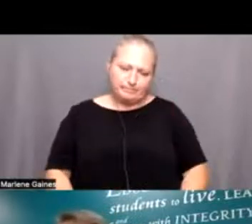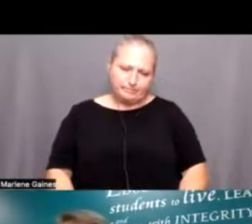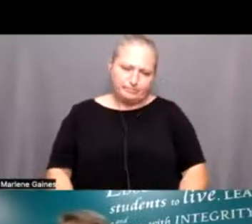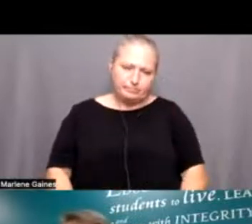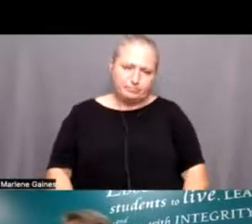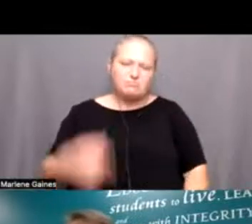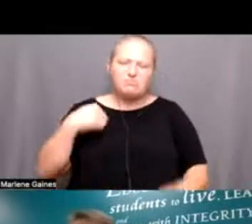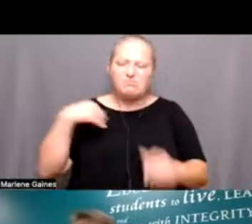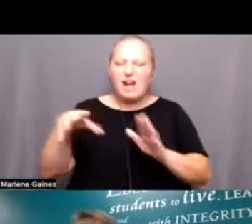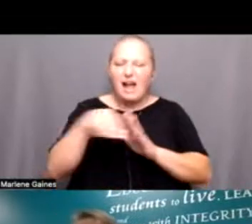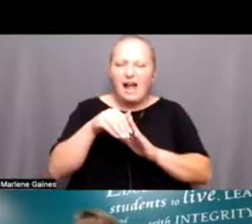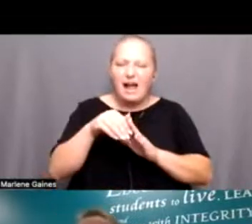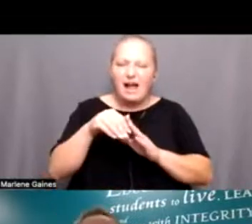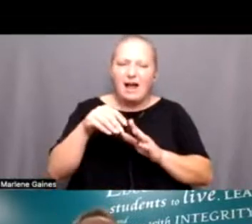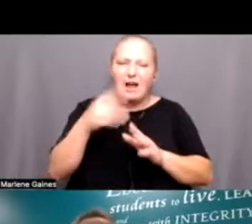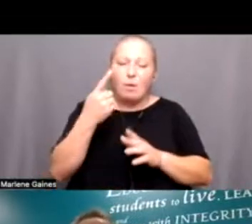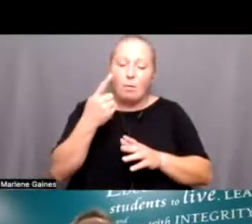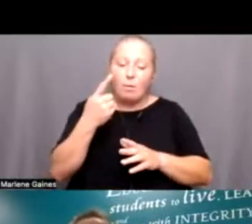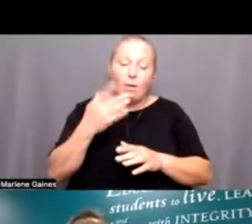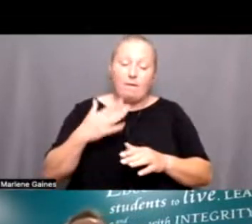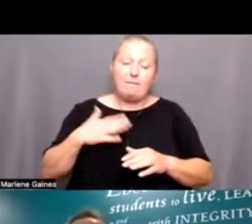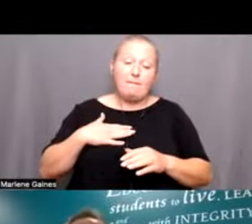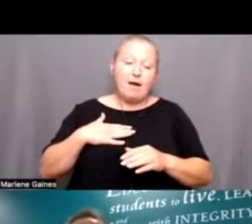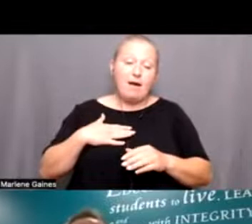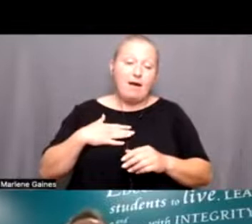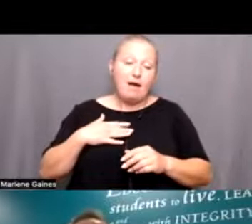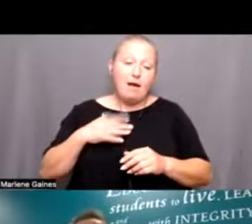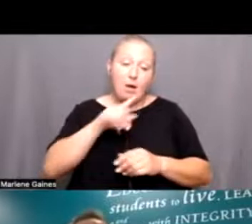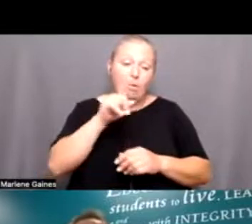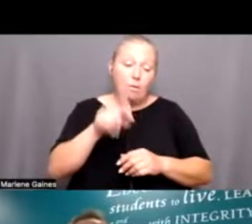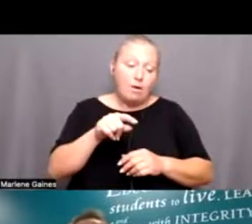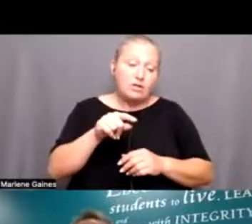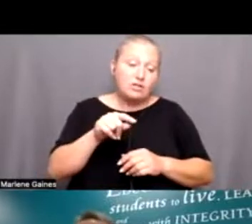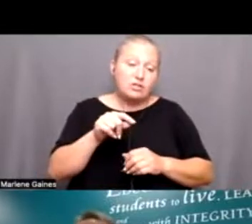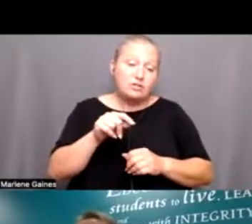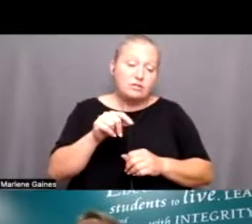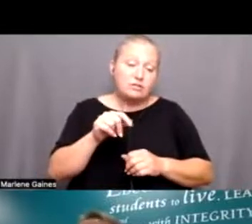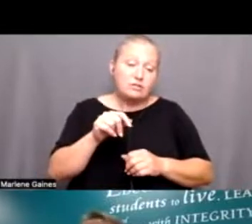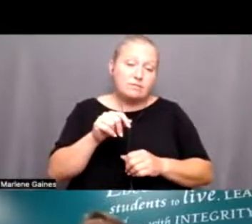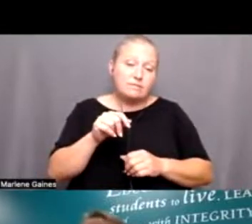I'll just add to that. I think one of my questions is,